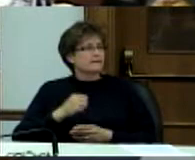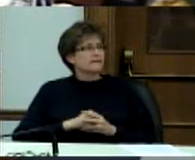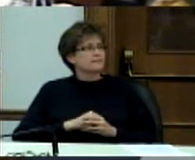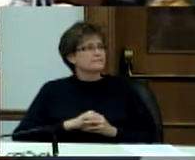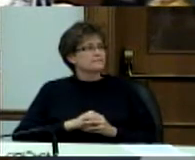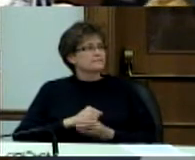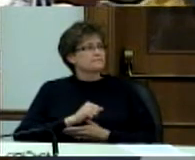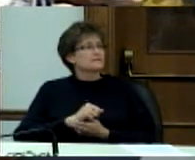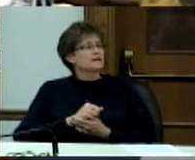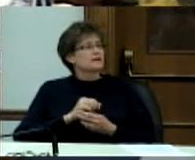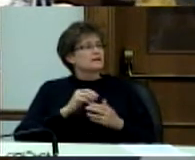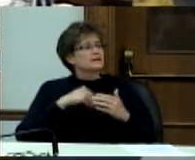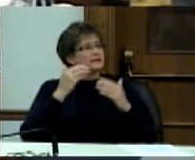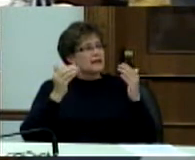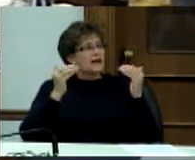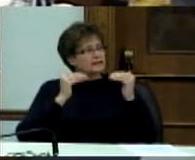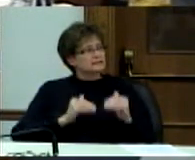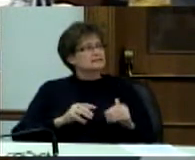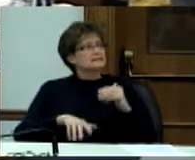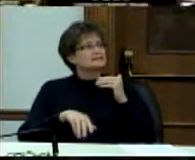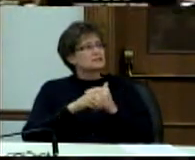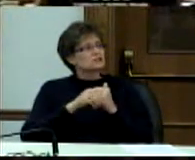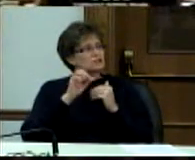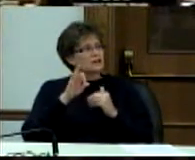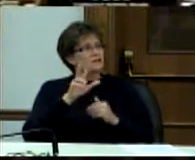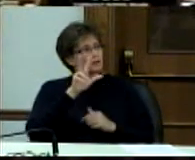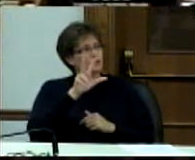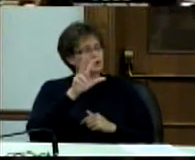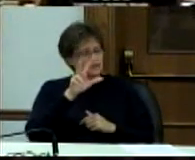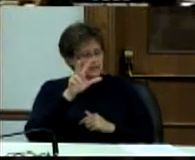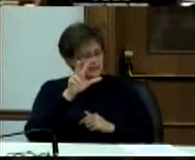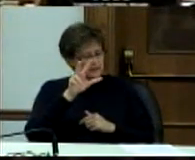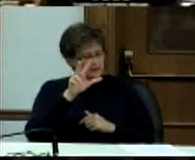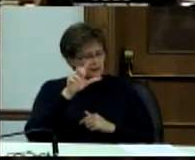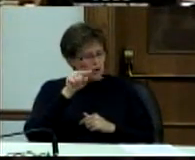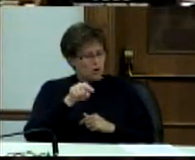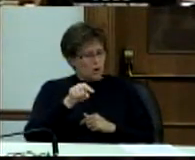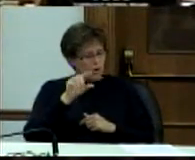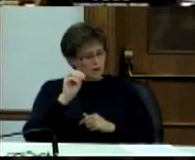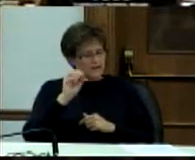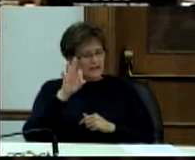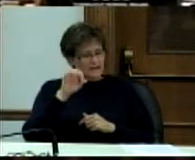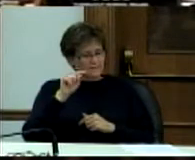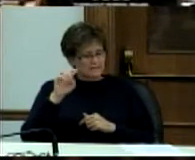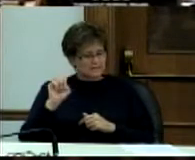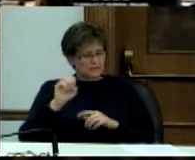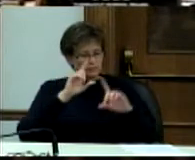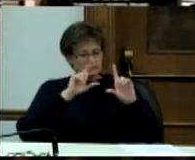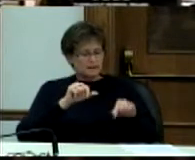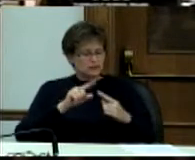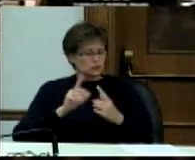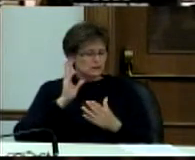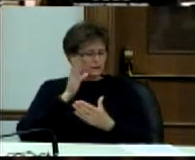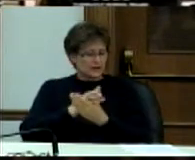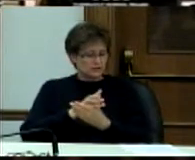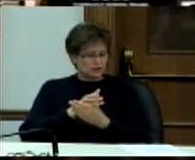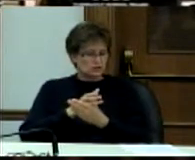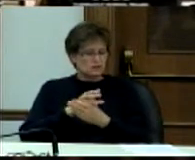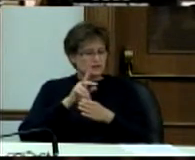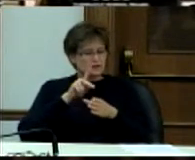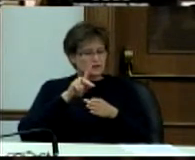All right. Next, the addition of 3.0 FTE response to